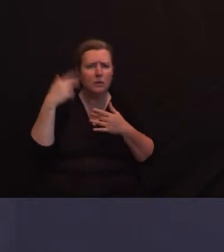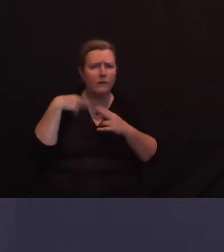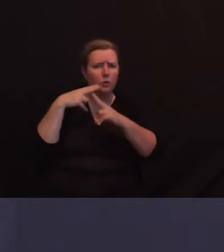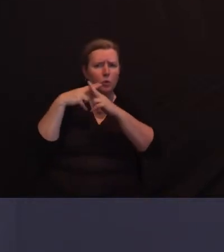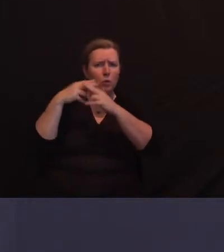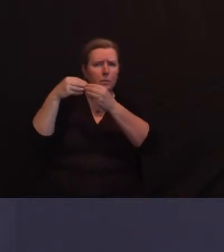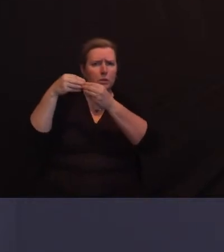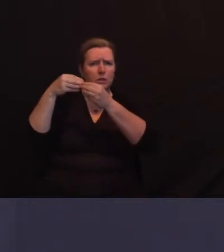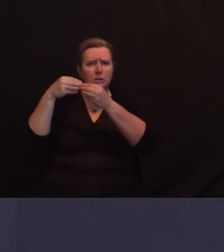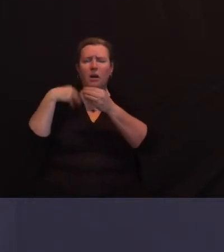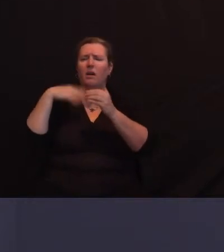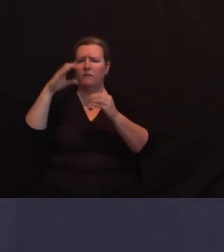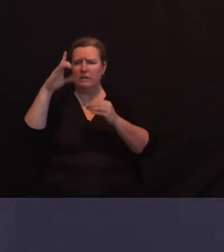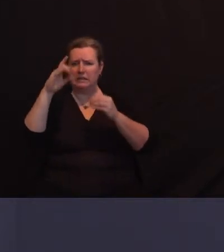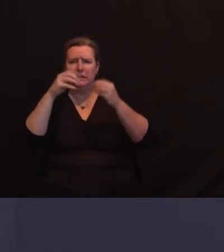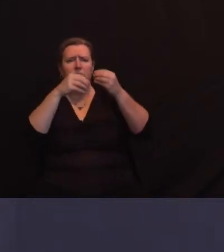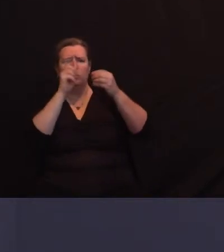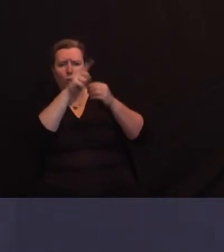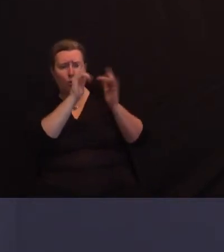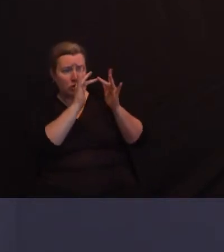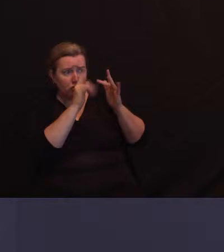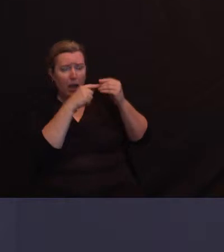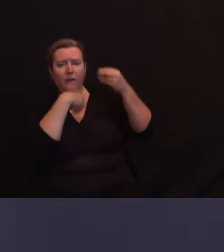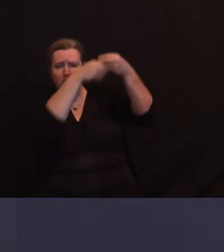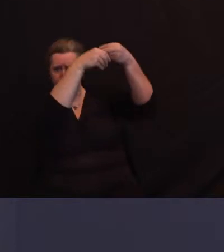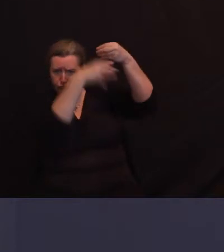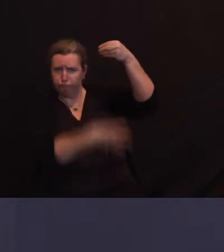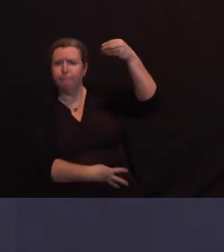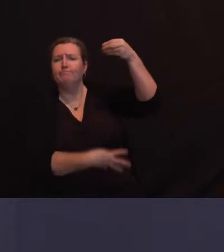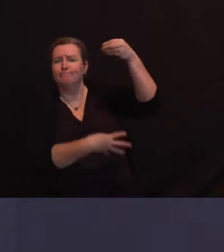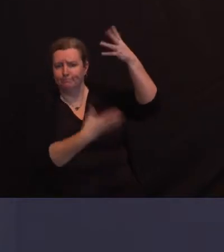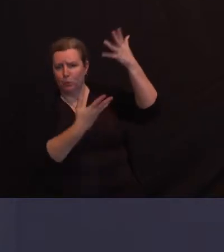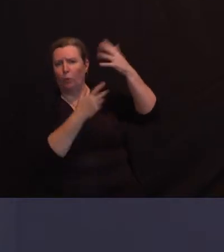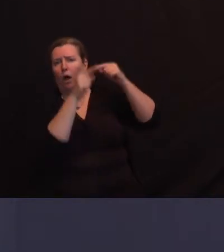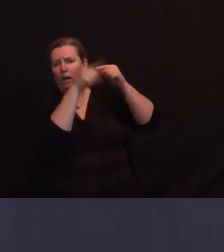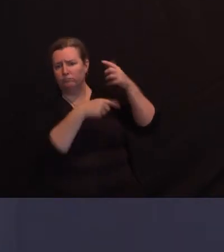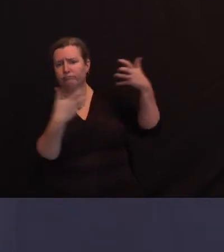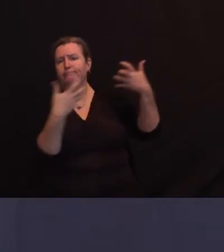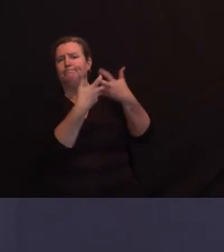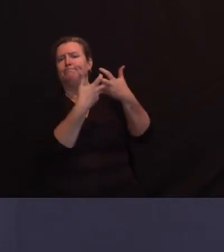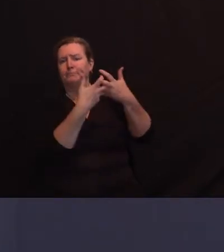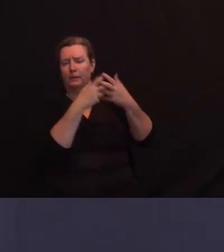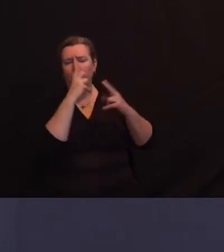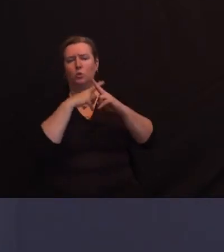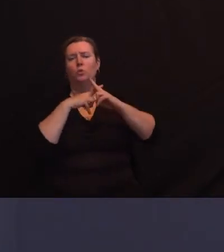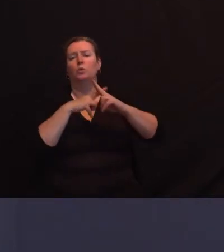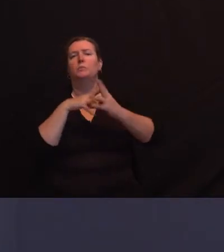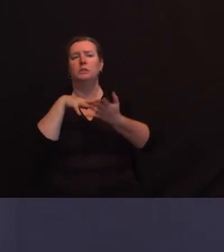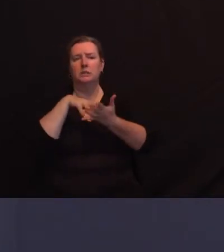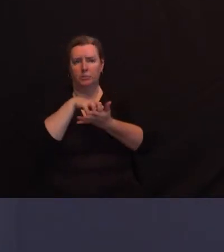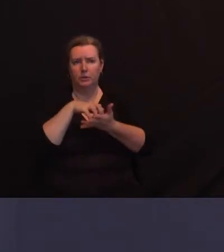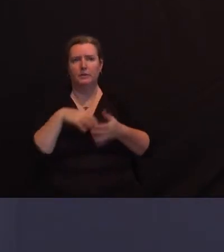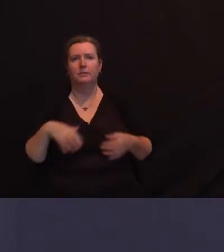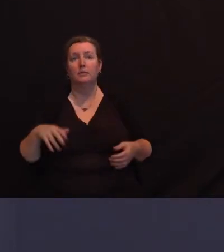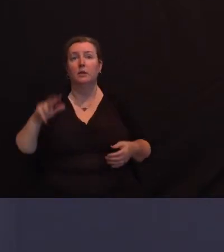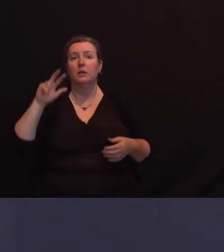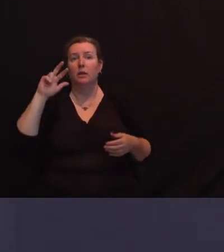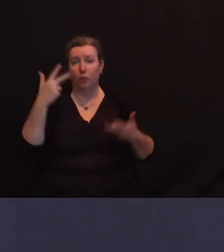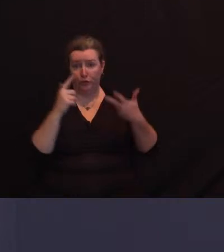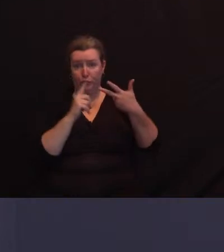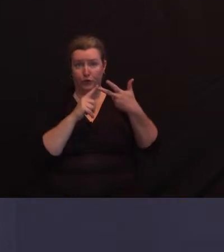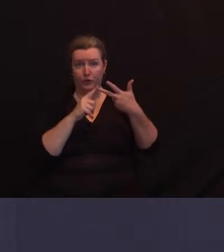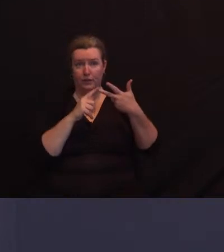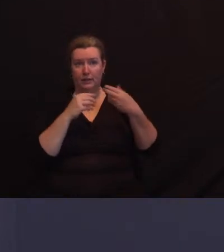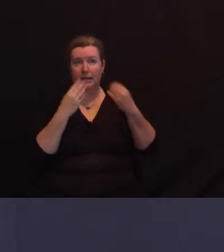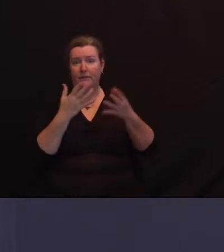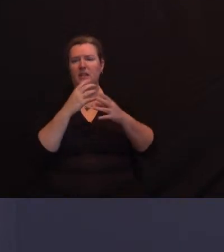A third dose of this population is intended to ensure that they have enough protection against COVID because they may not build up the same